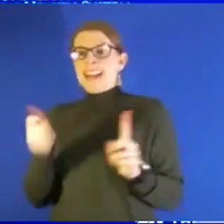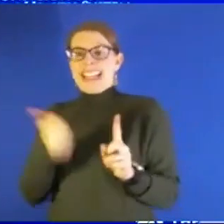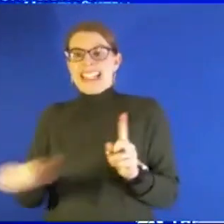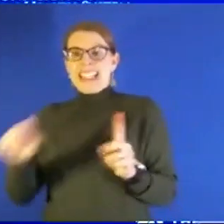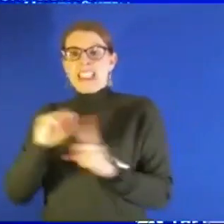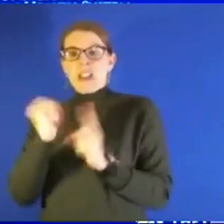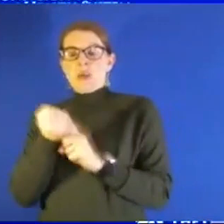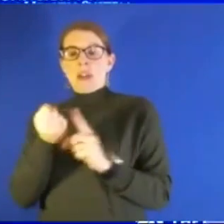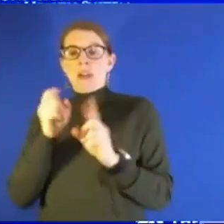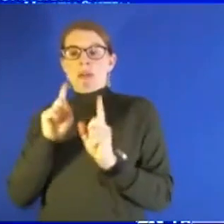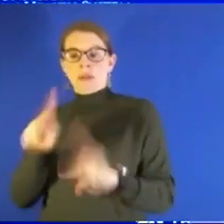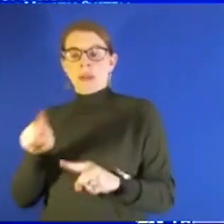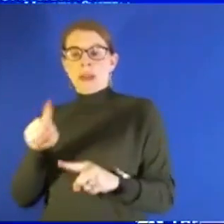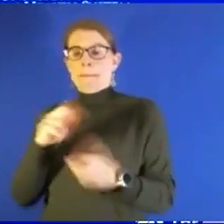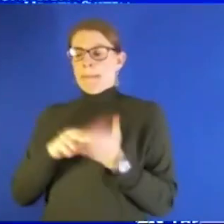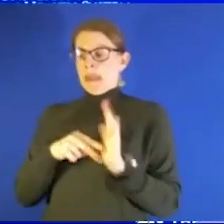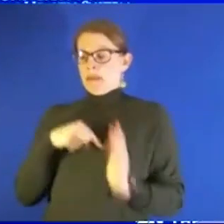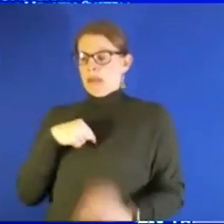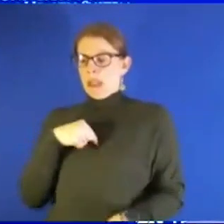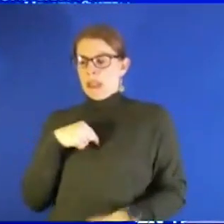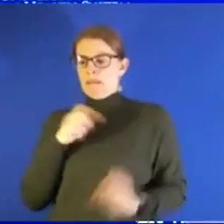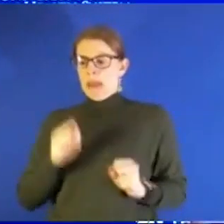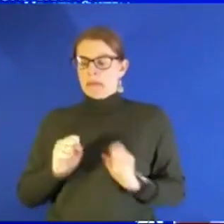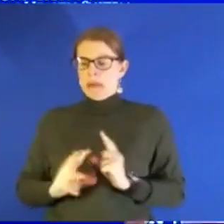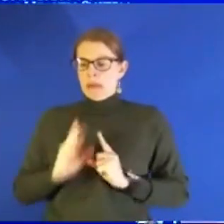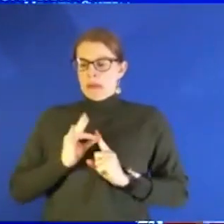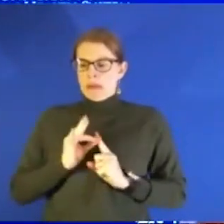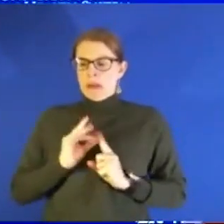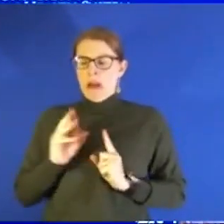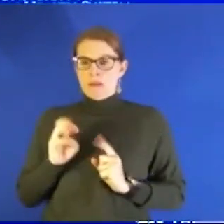I at risk of getting this? But we do know, and we